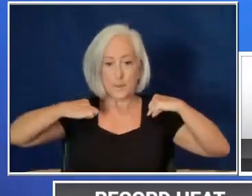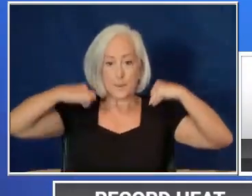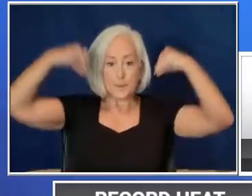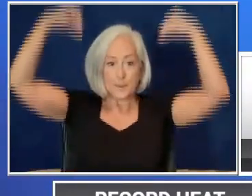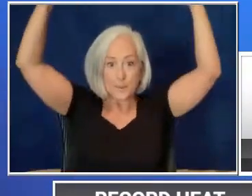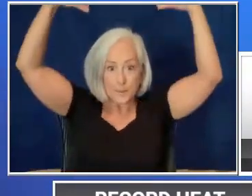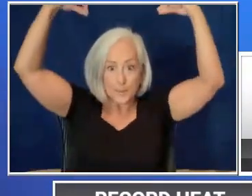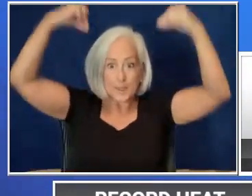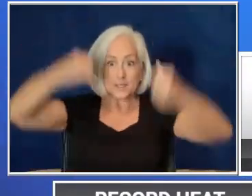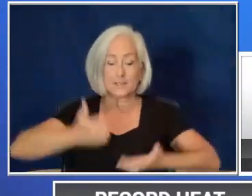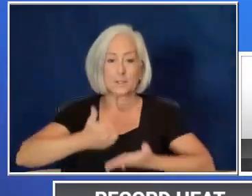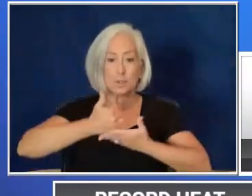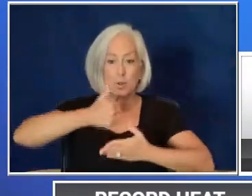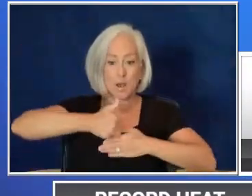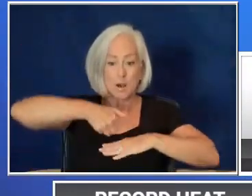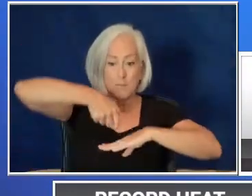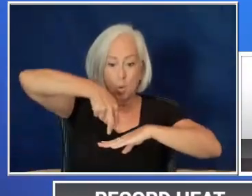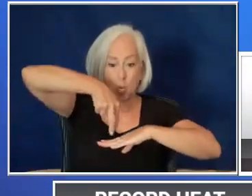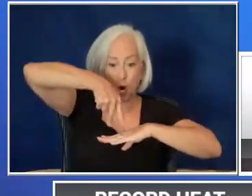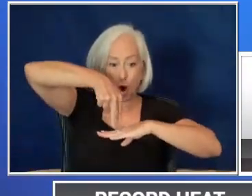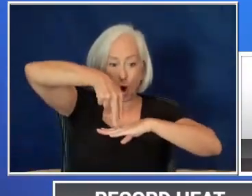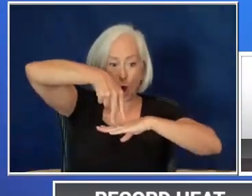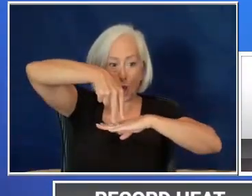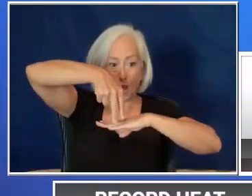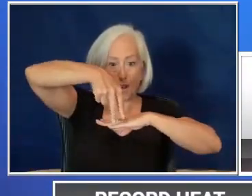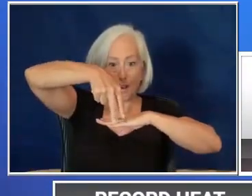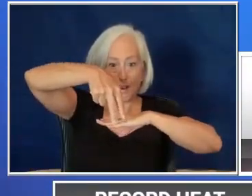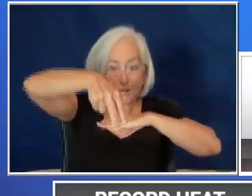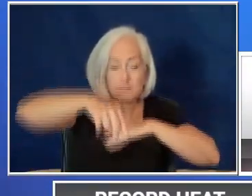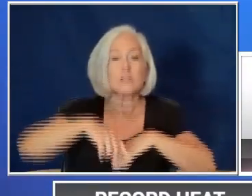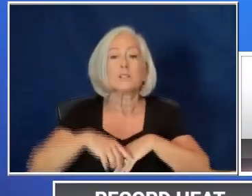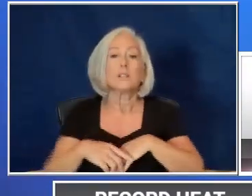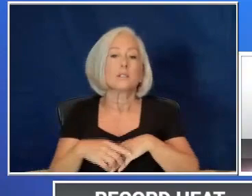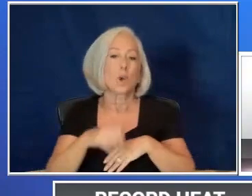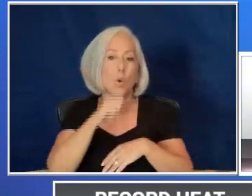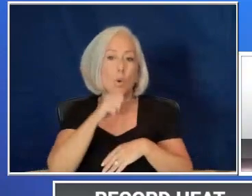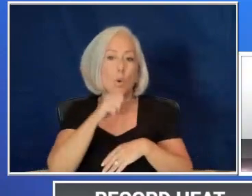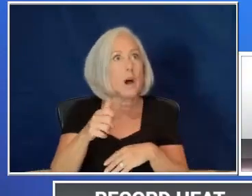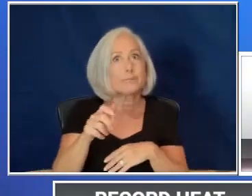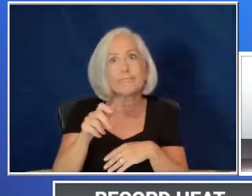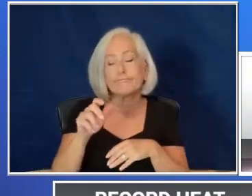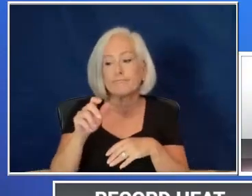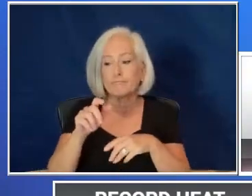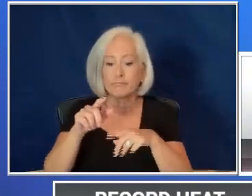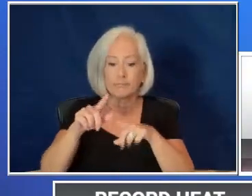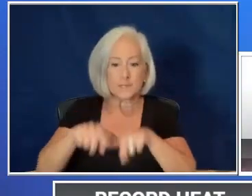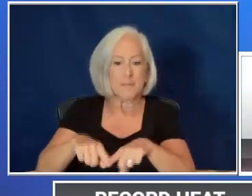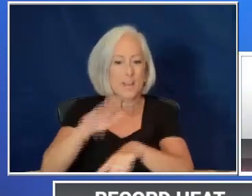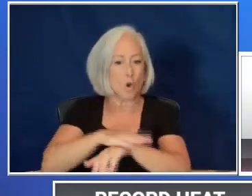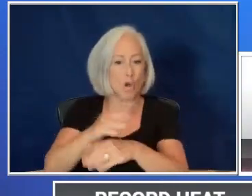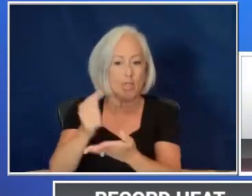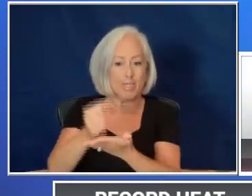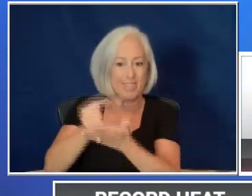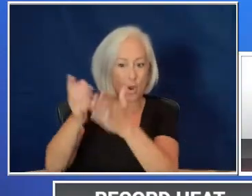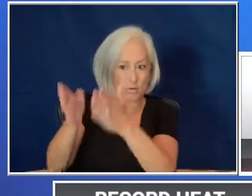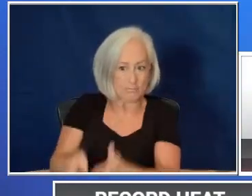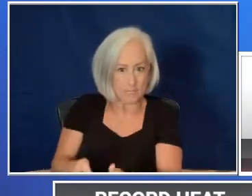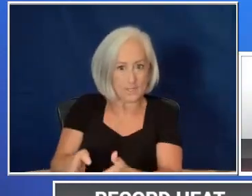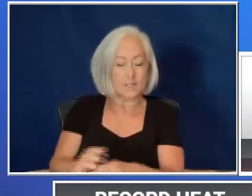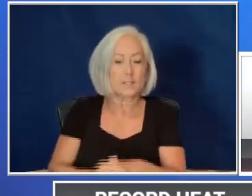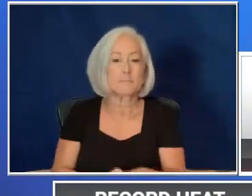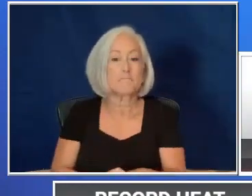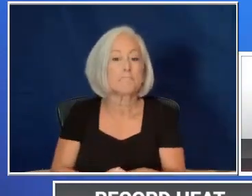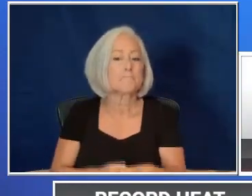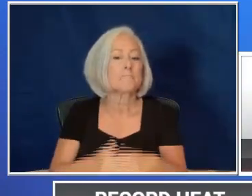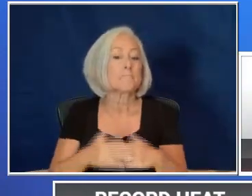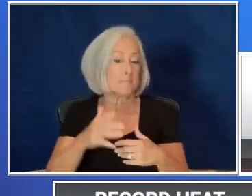the weight of the patient on the therapist. So those would be a couple of things that you'd see. You'd also see things that are similar to what you might